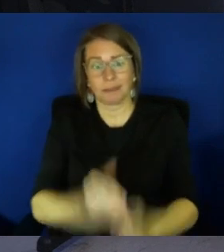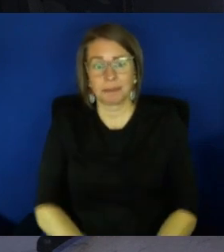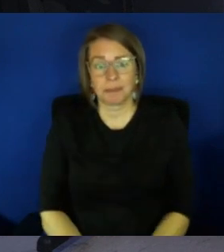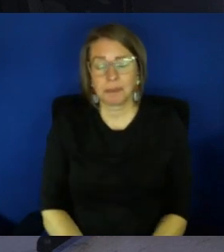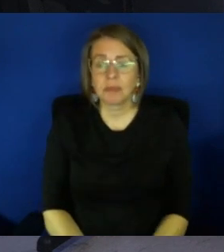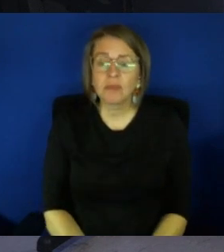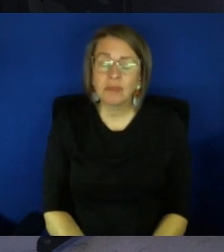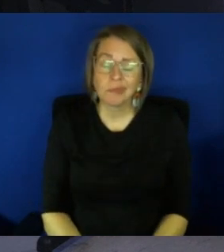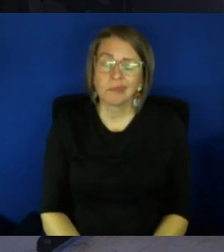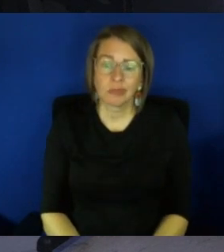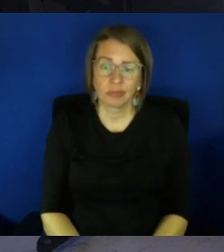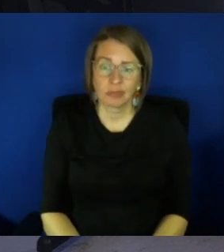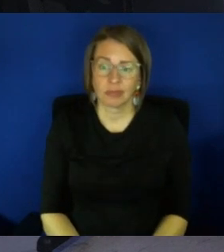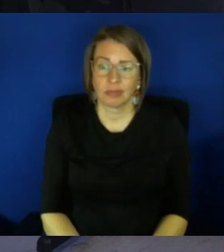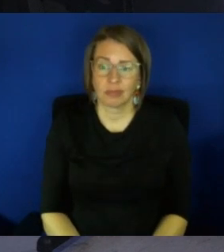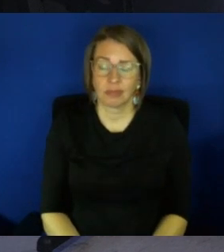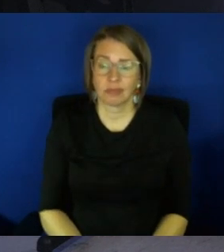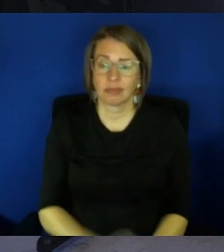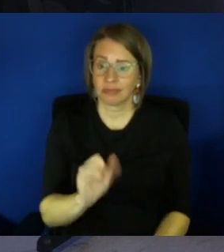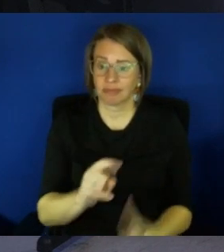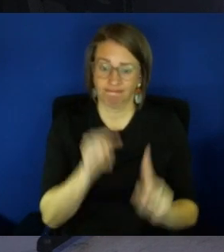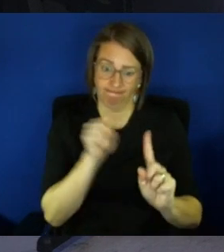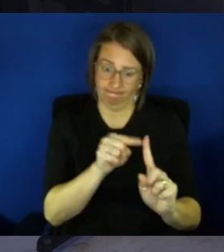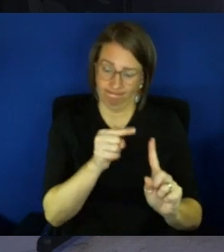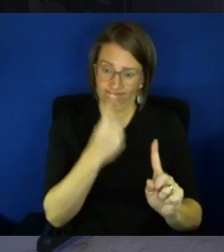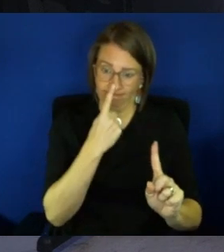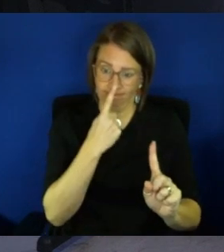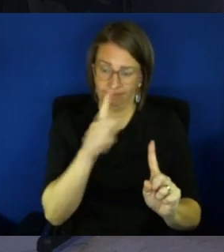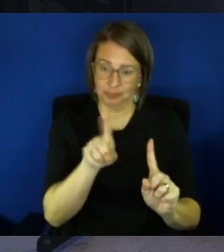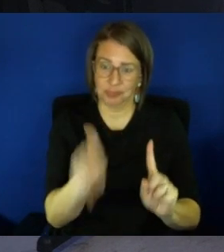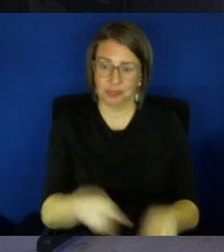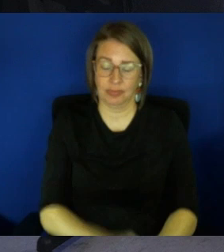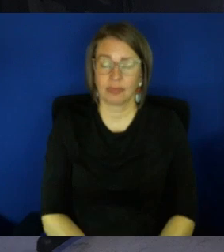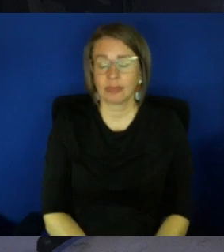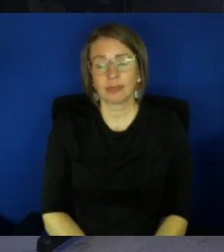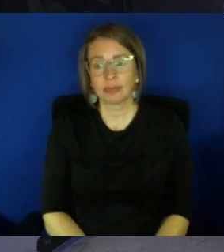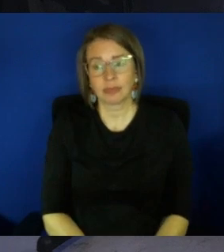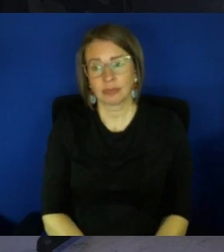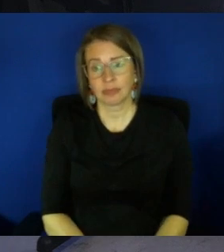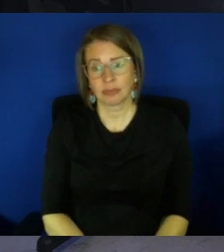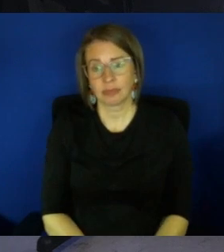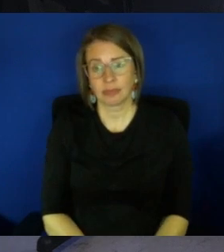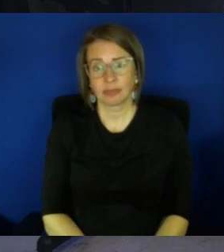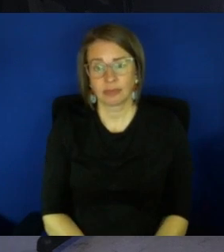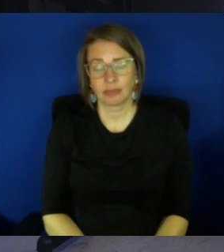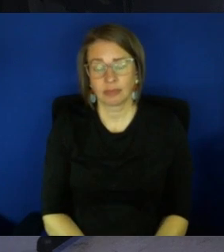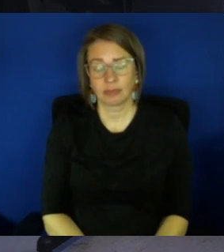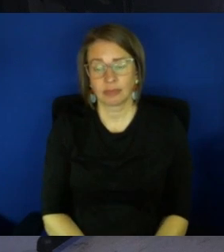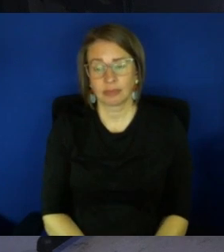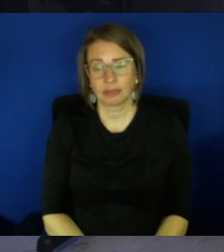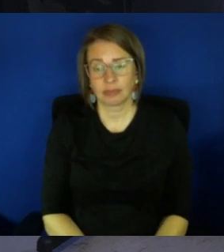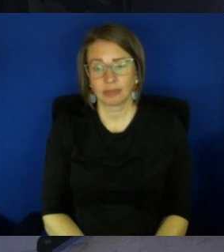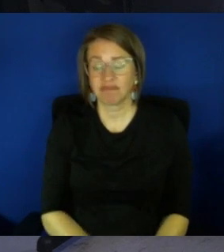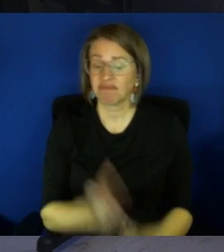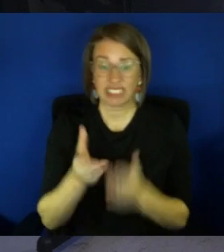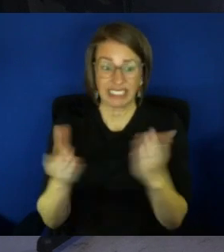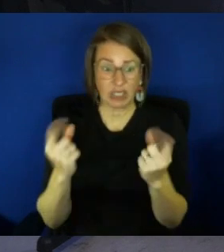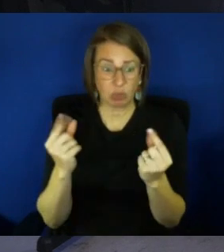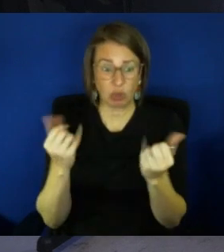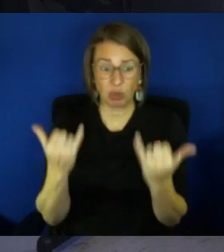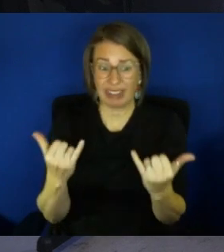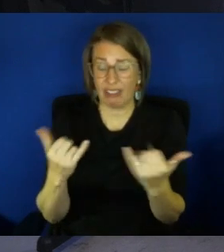that's a spot-on question, though. So talk to us a little bit about what is ischemia reperfusion injury, and are there things that we can do now to help prevent